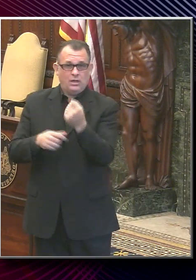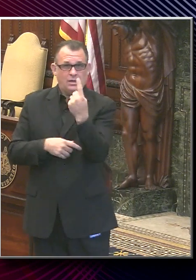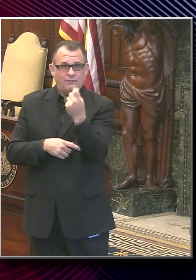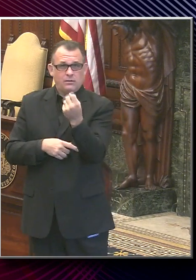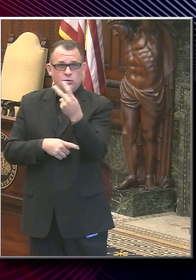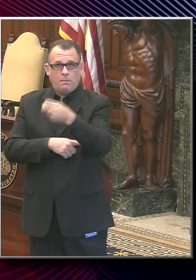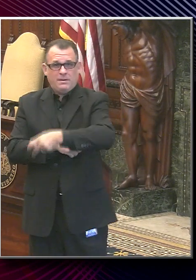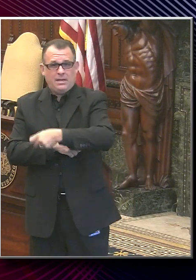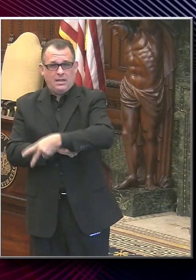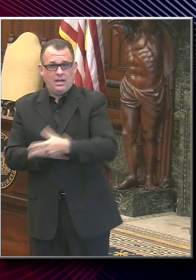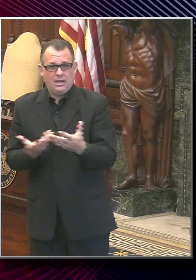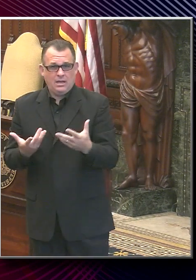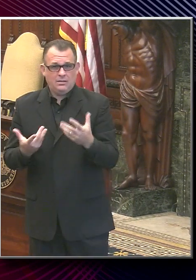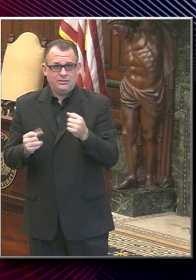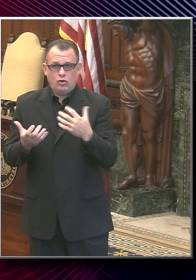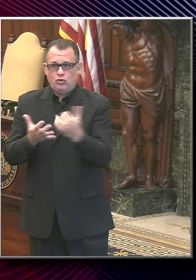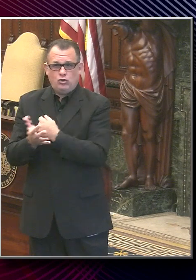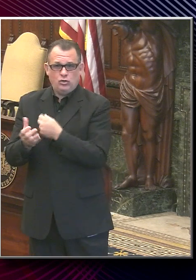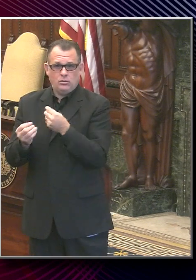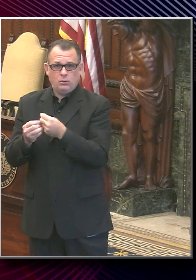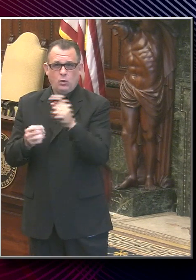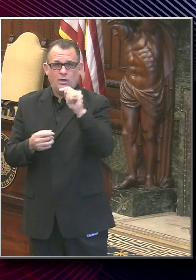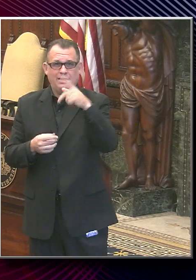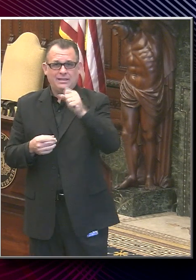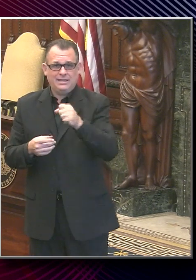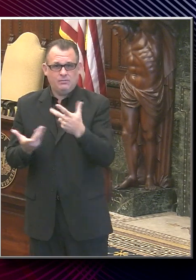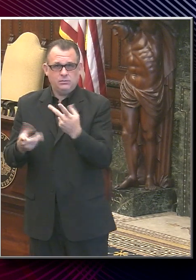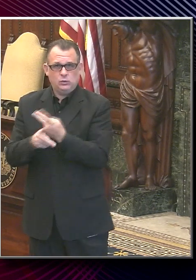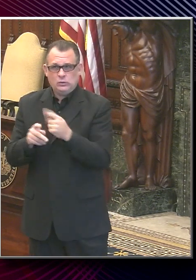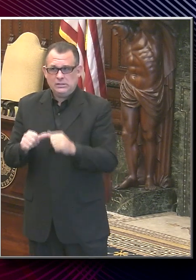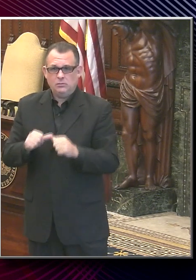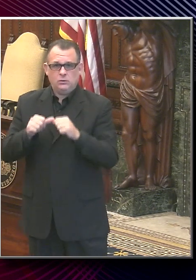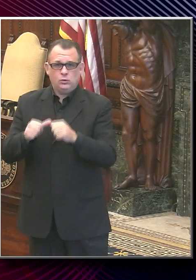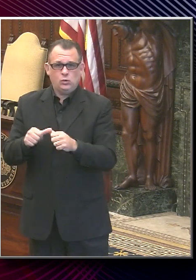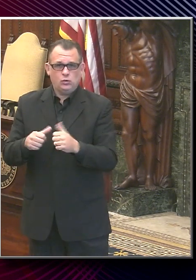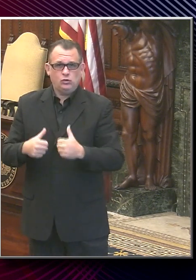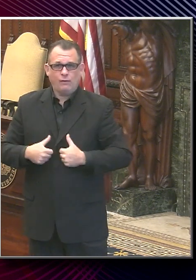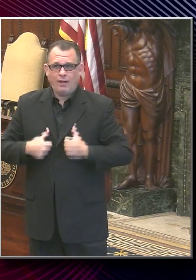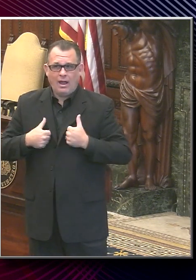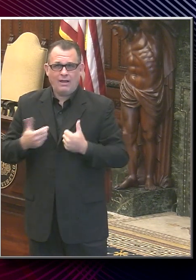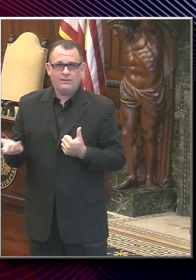tips during the time so that they can sustain life and live?